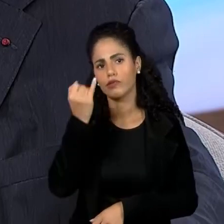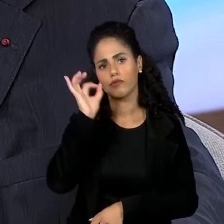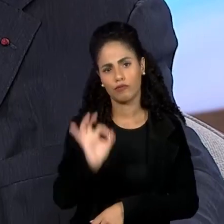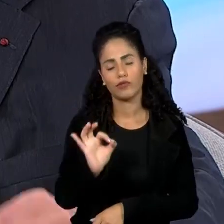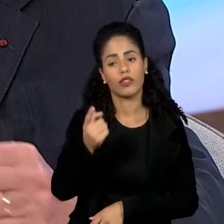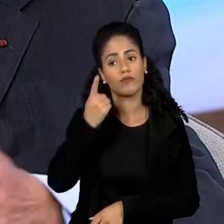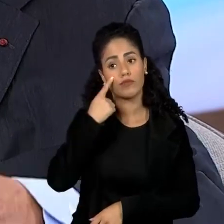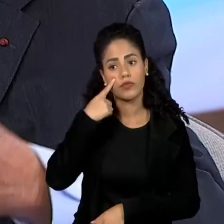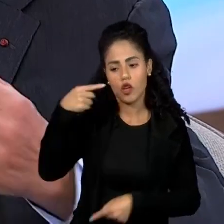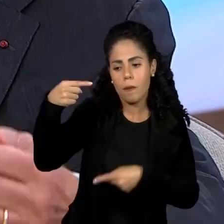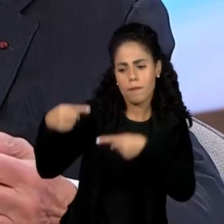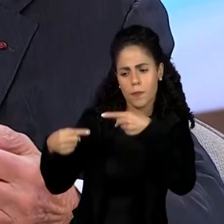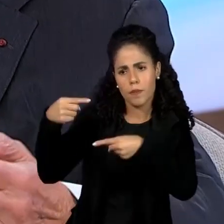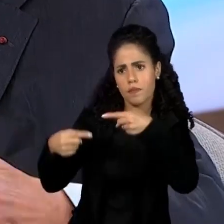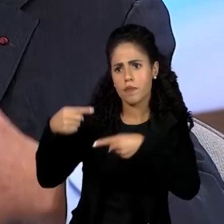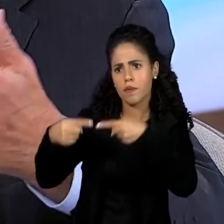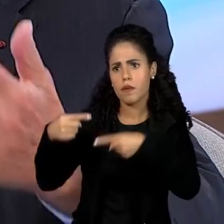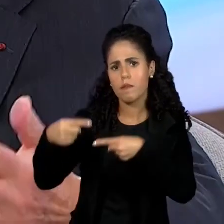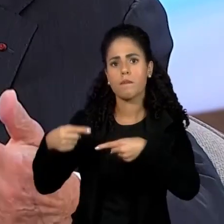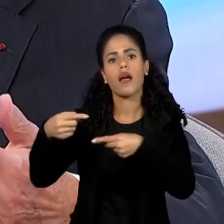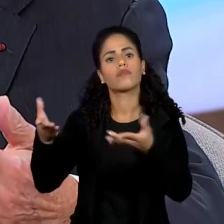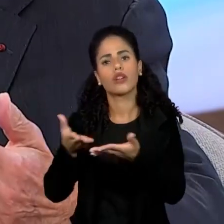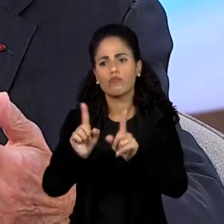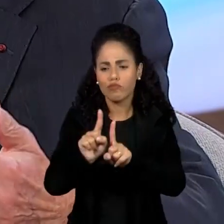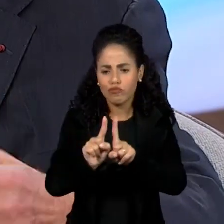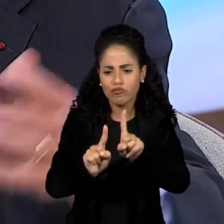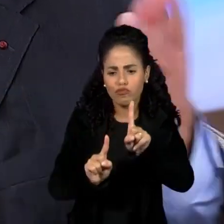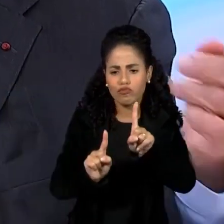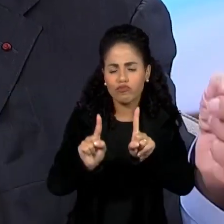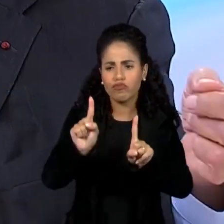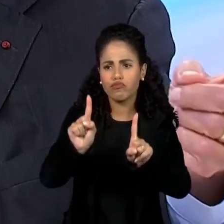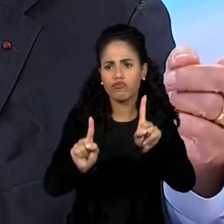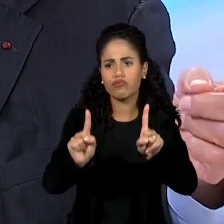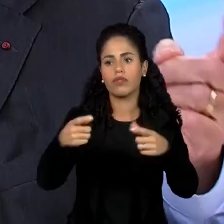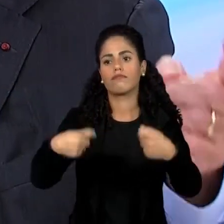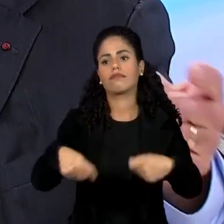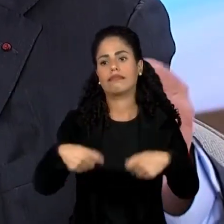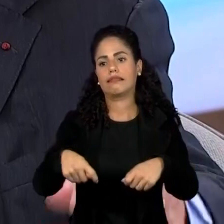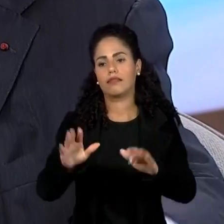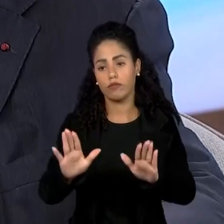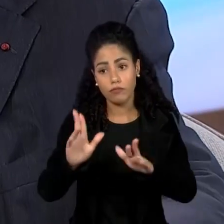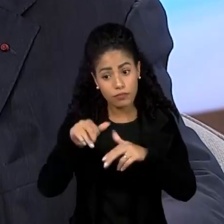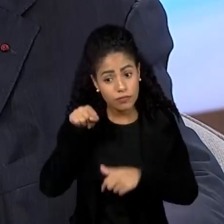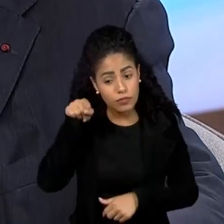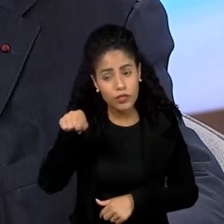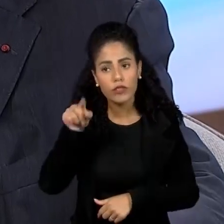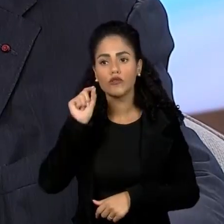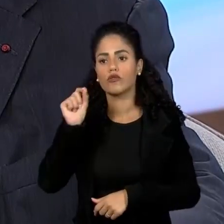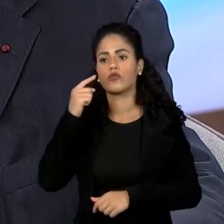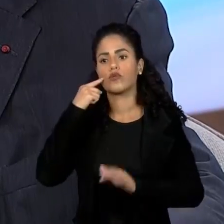to strengthen competition policy. And that goes back again to Laura's